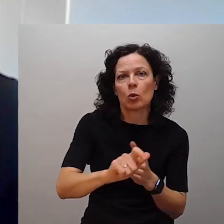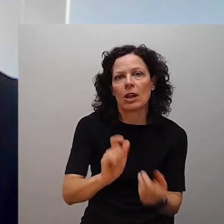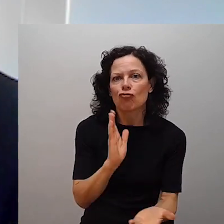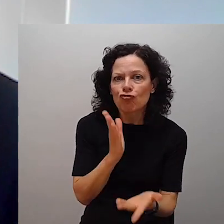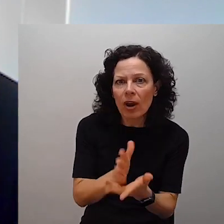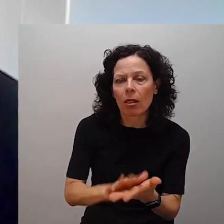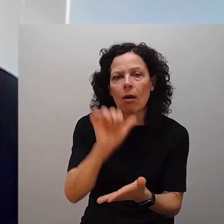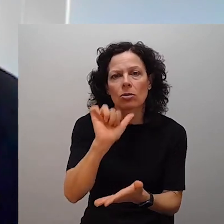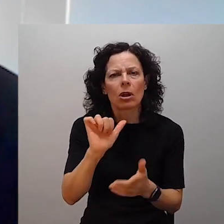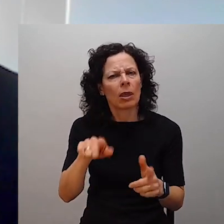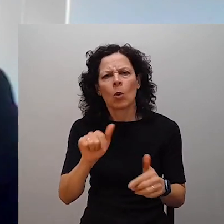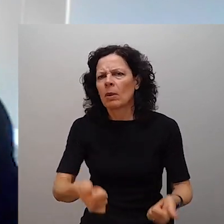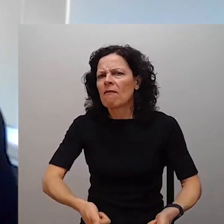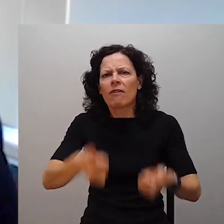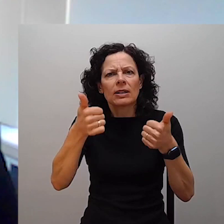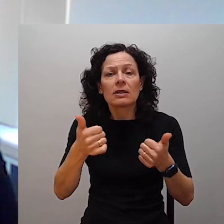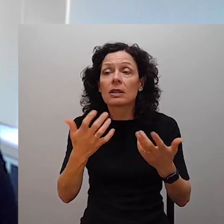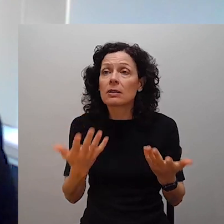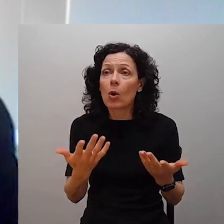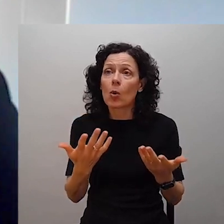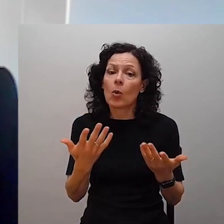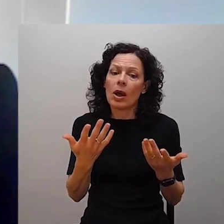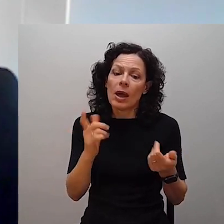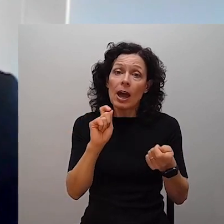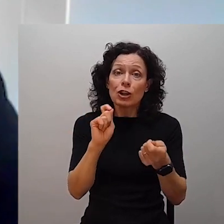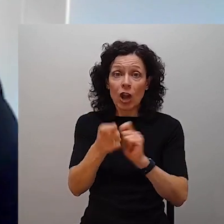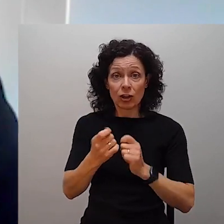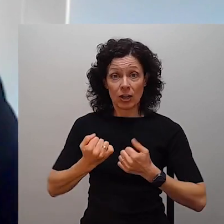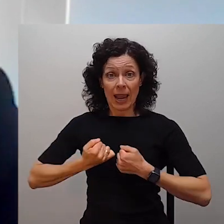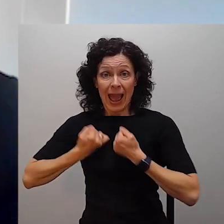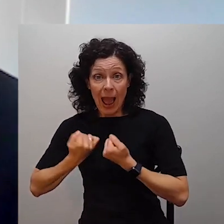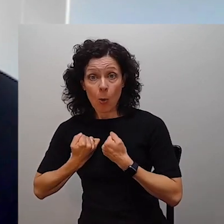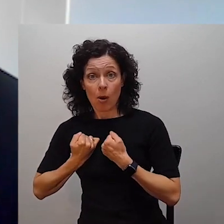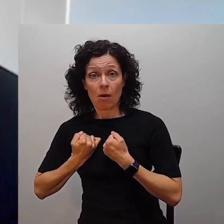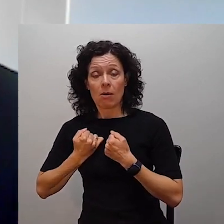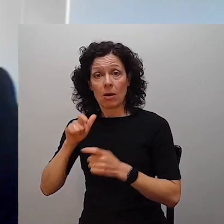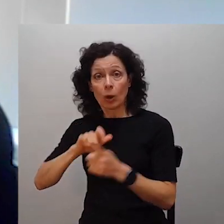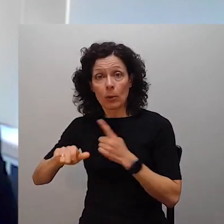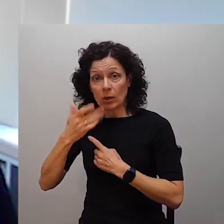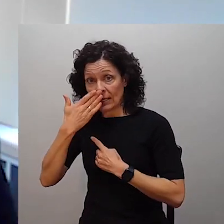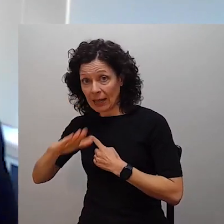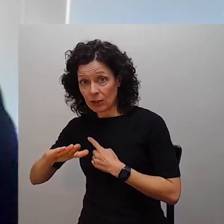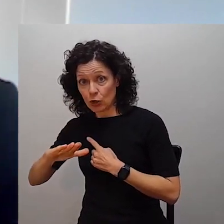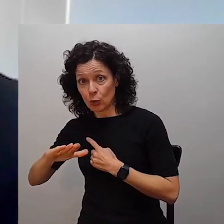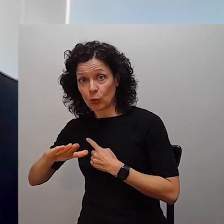fantastic. So not just changing attitudes in our communities, our traveling communities, but also